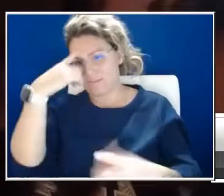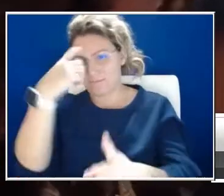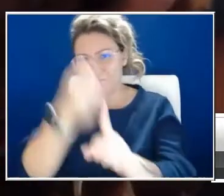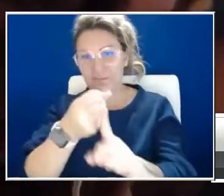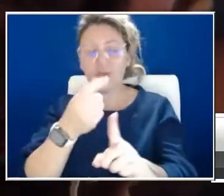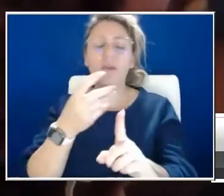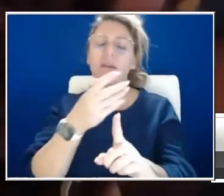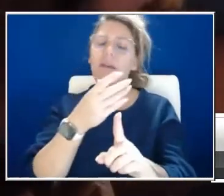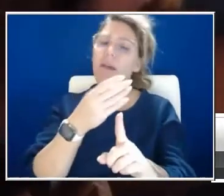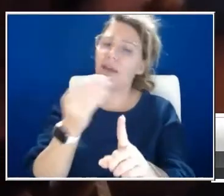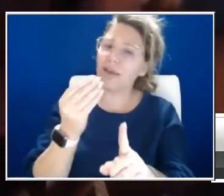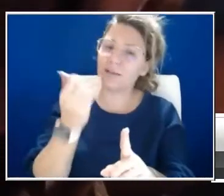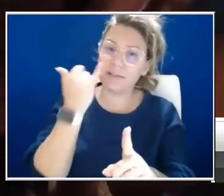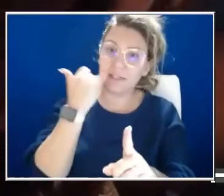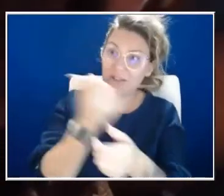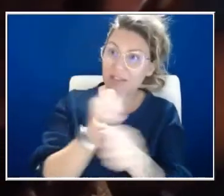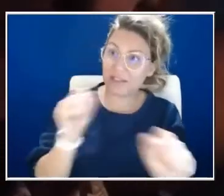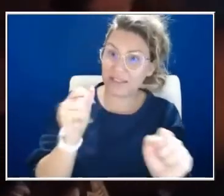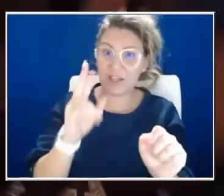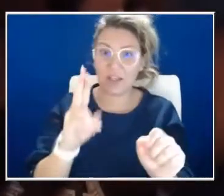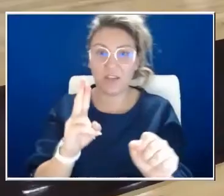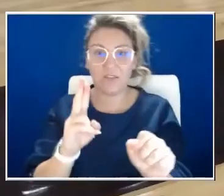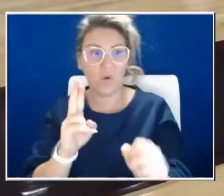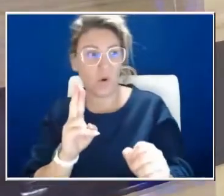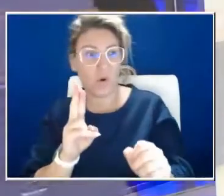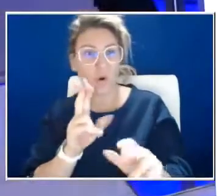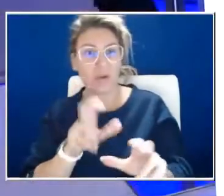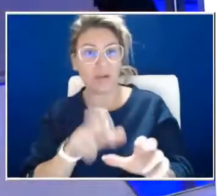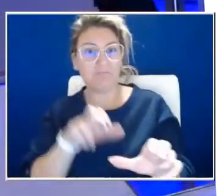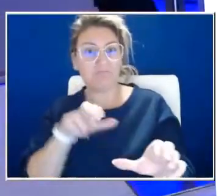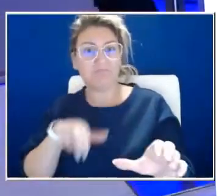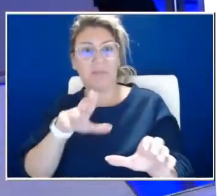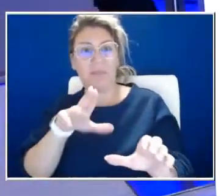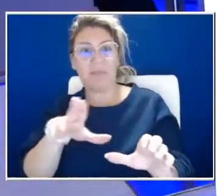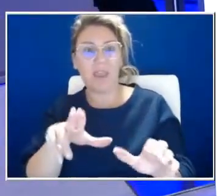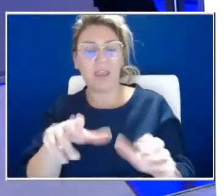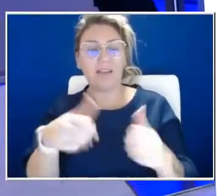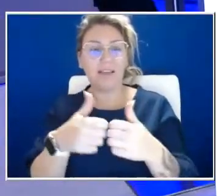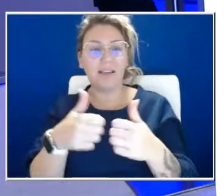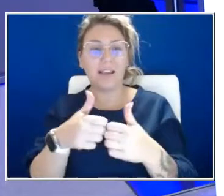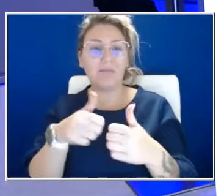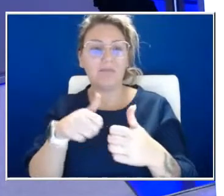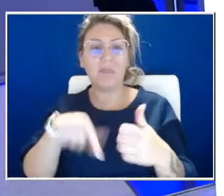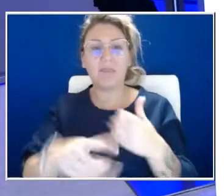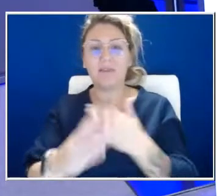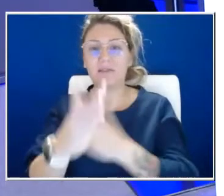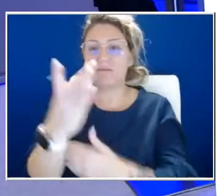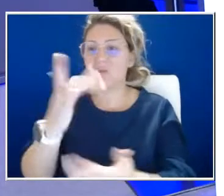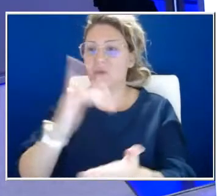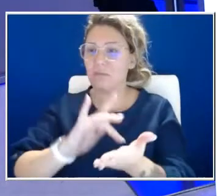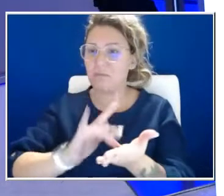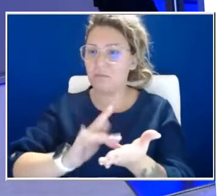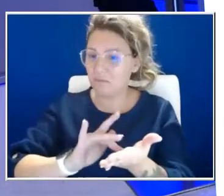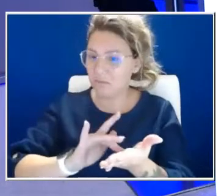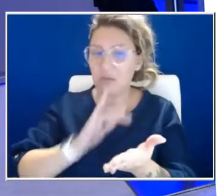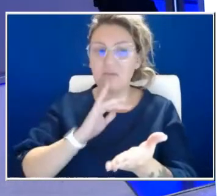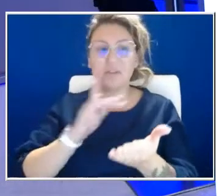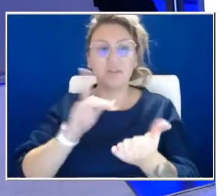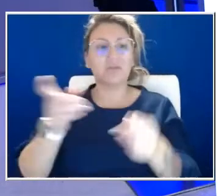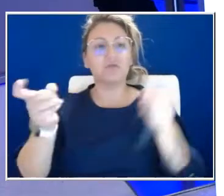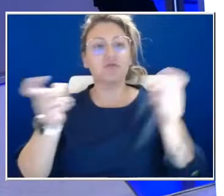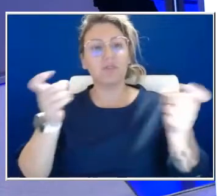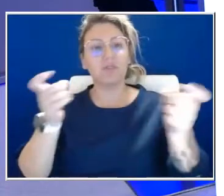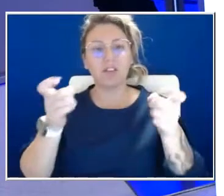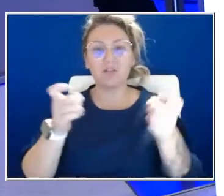play, or if should they sit out the game. Joining us in studio this morning is Medical Director of Youth Sports Medicine, Dr. David Smith. He also serves as